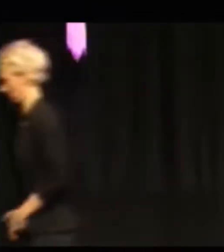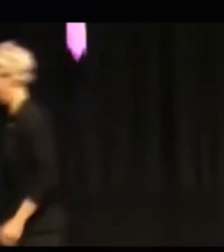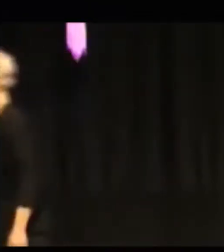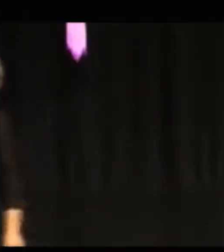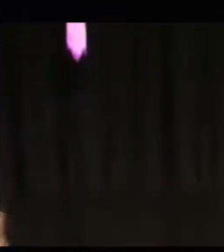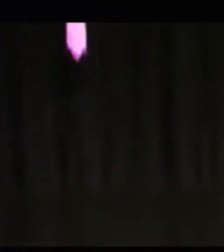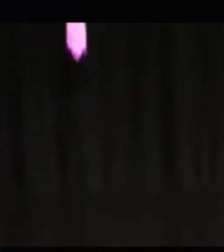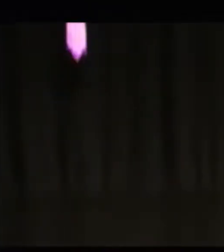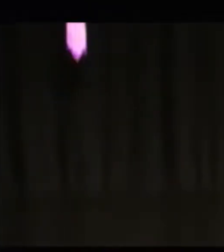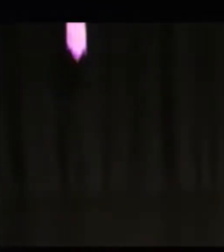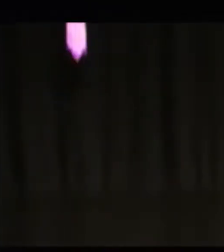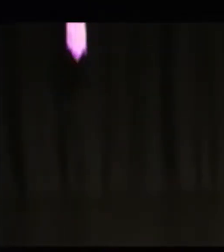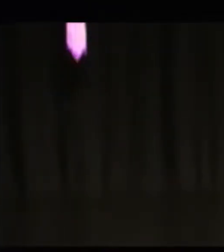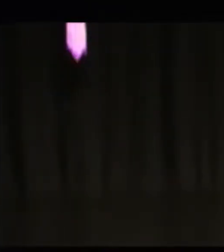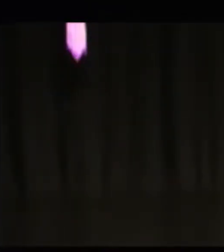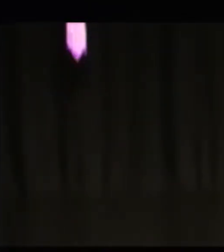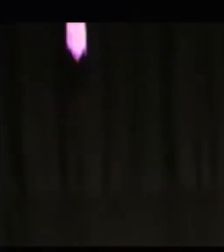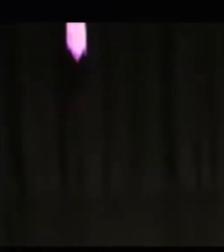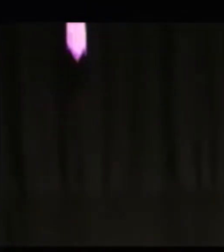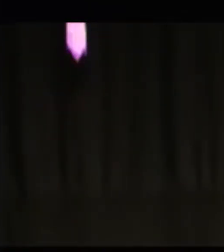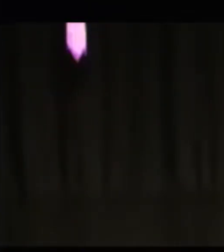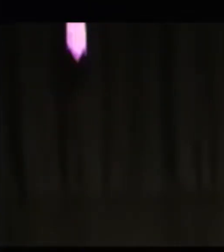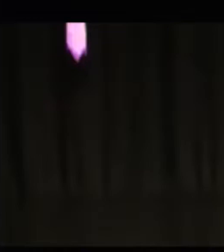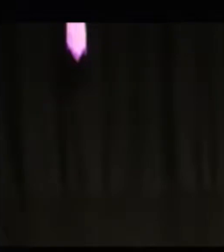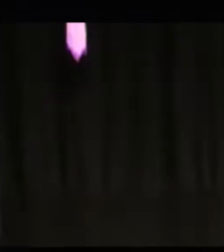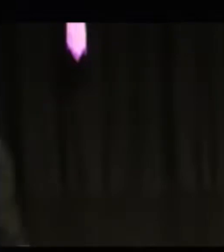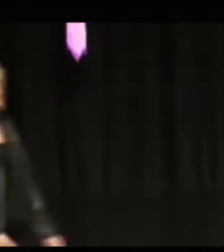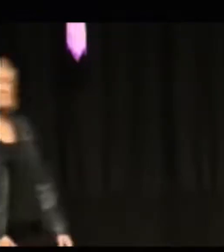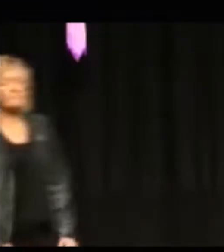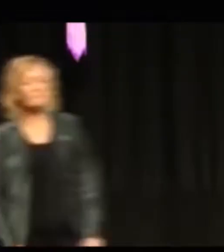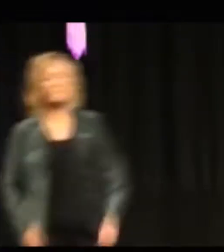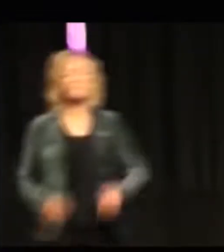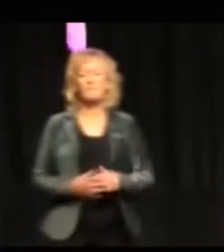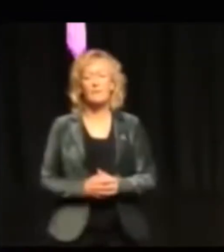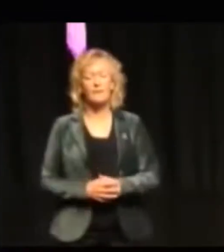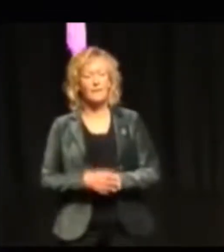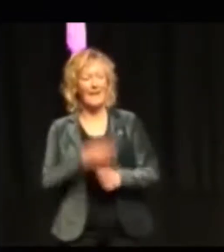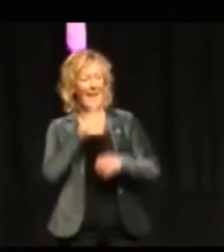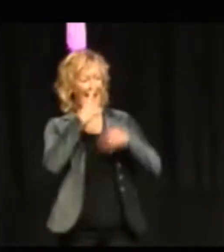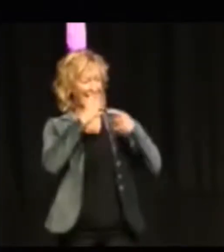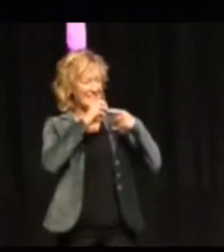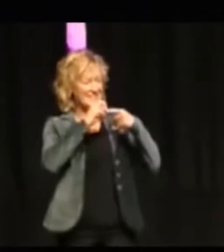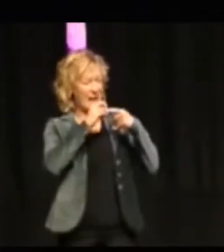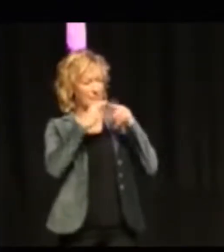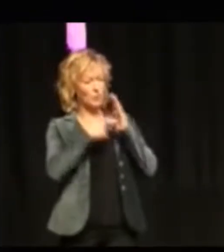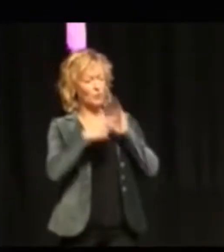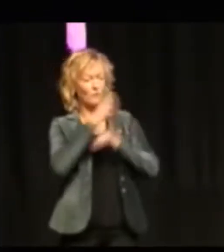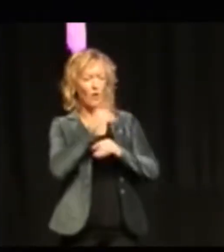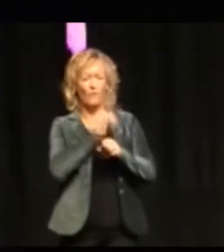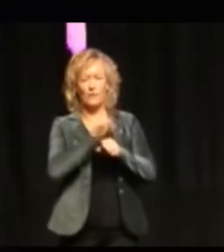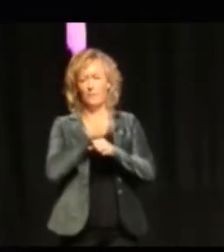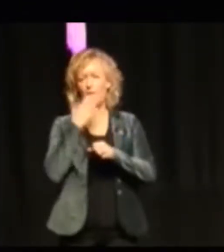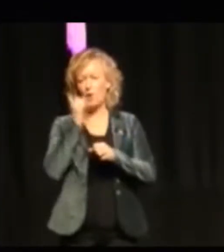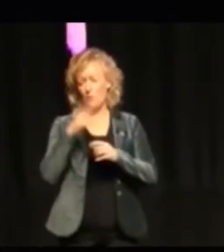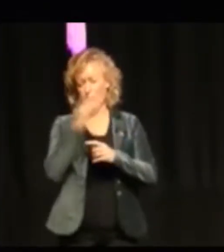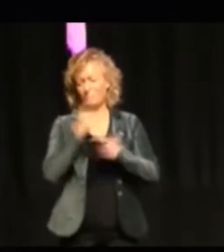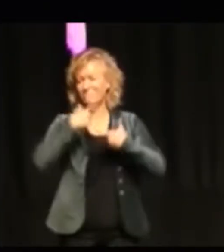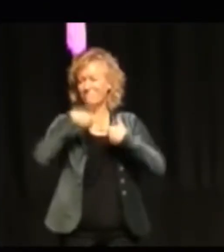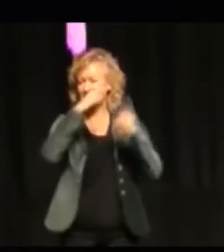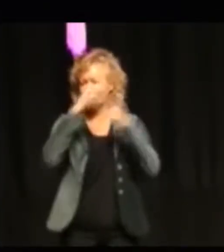One stems from a core issue that we tend to think of when we think of economic social rights versus civil and political